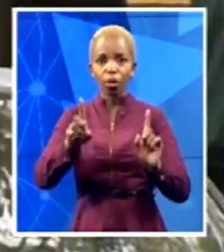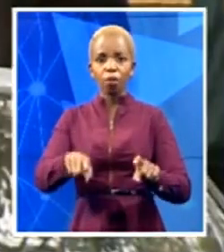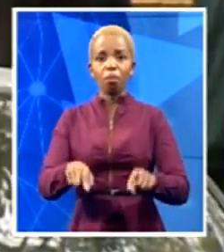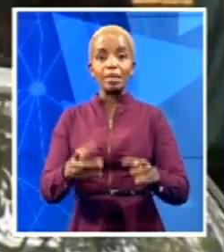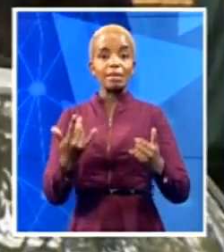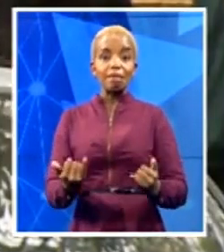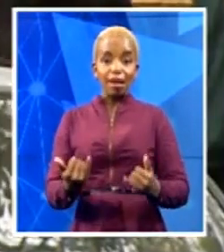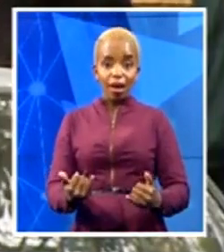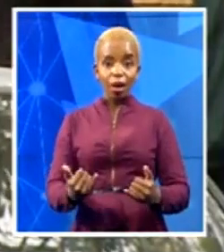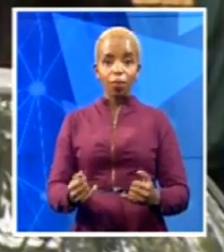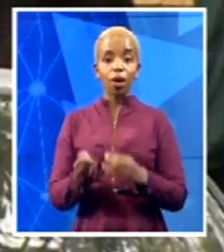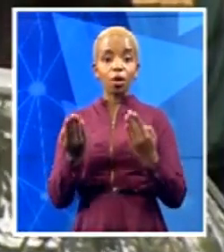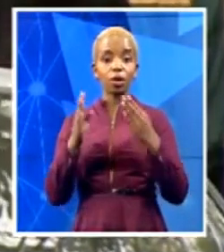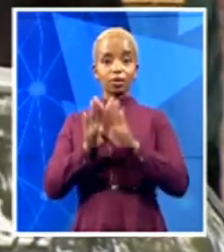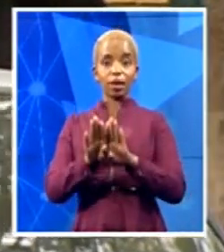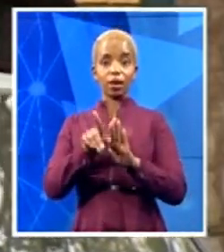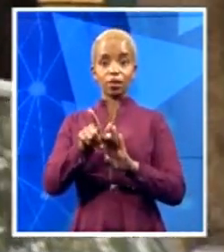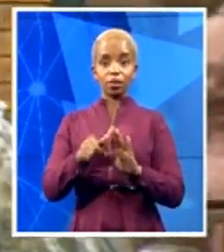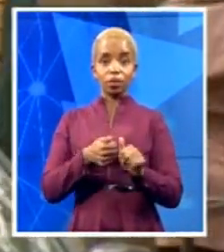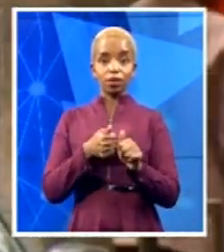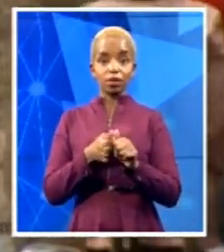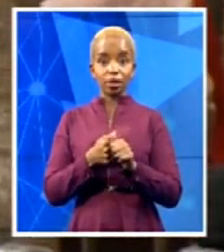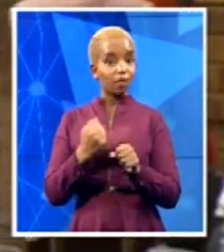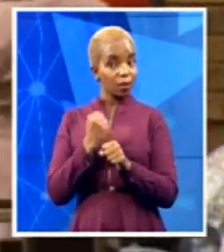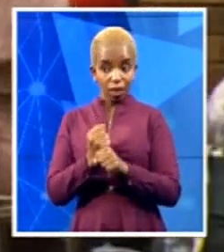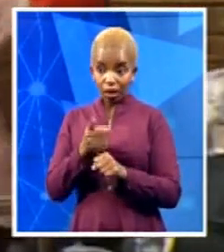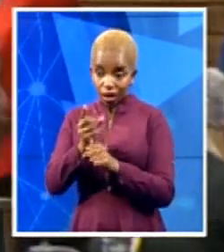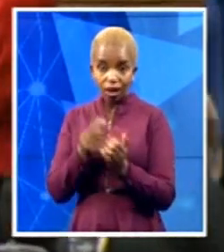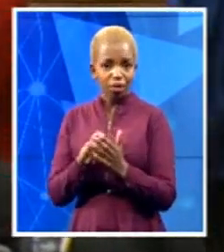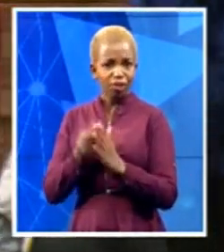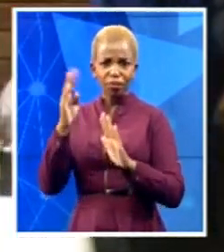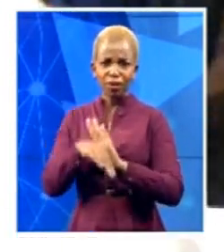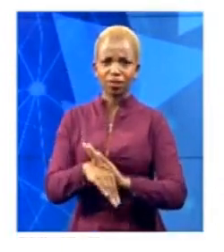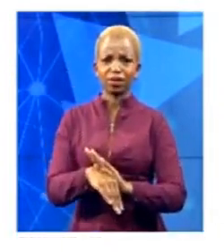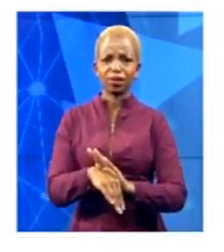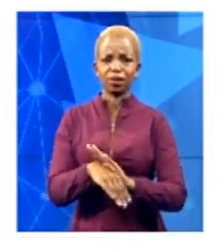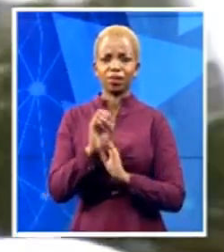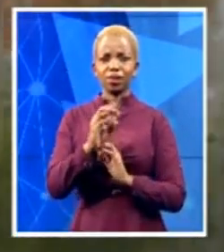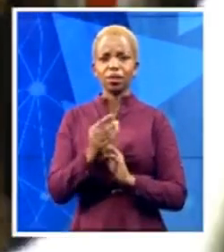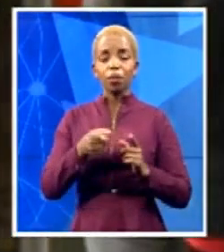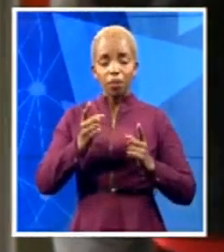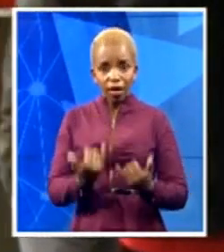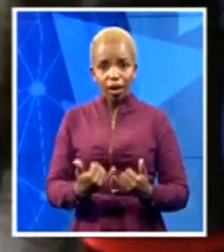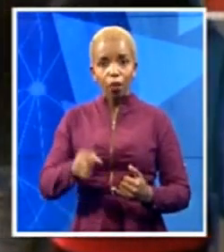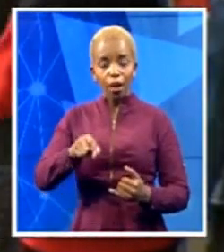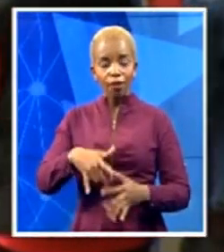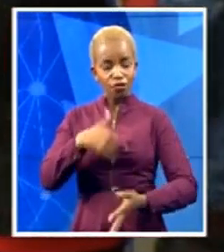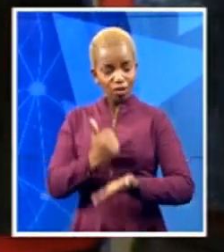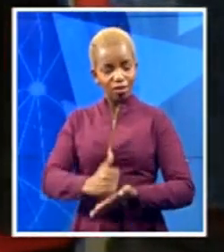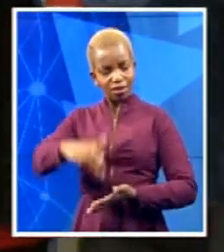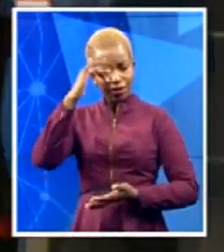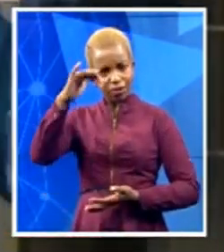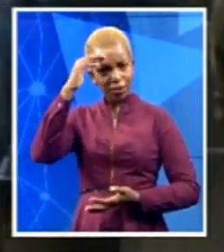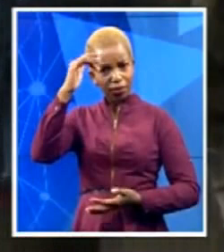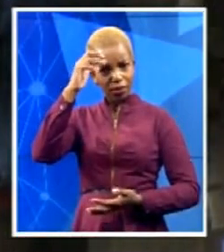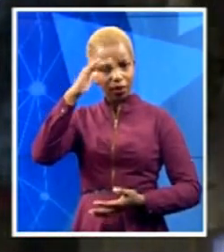the economic collapse. So now we say, let's think about it more clearly. Let's figure a way where we mitigate the pandemic and at